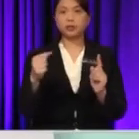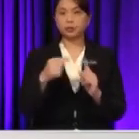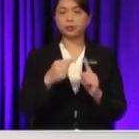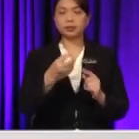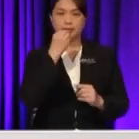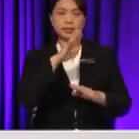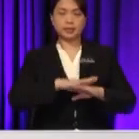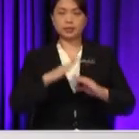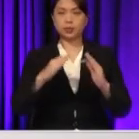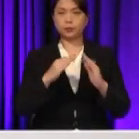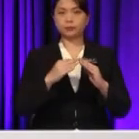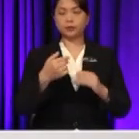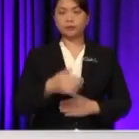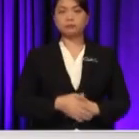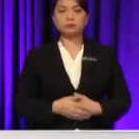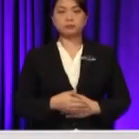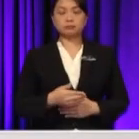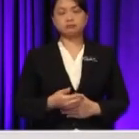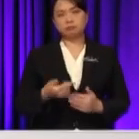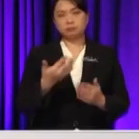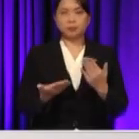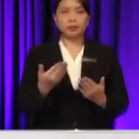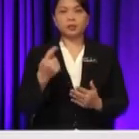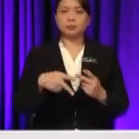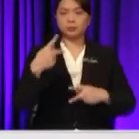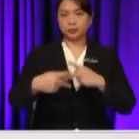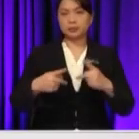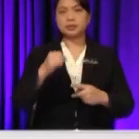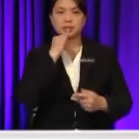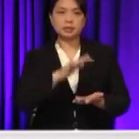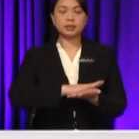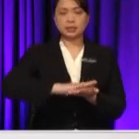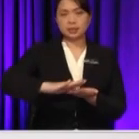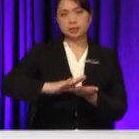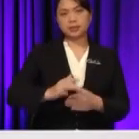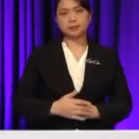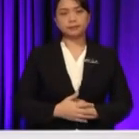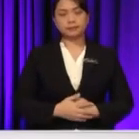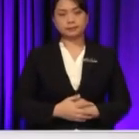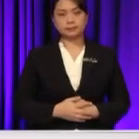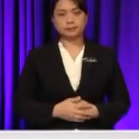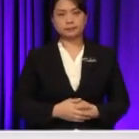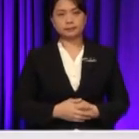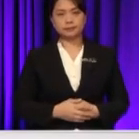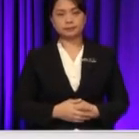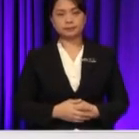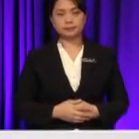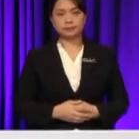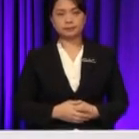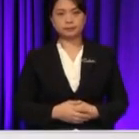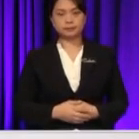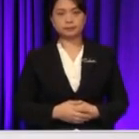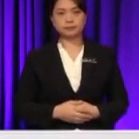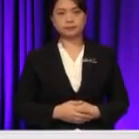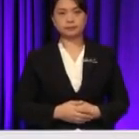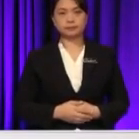Preparation and cooking process are clean and safe. Okay, so it is definitely more hygienic to eat at home, as the preparation or cooking